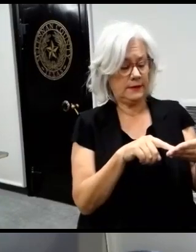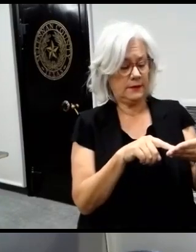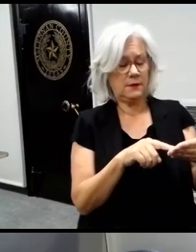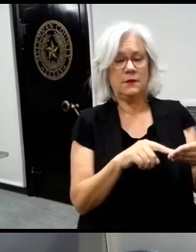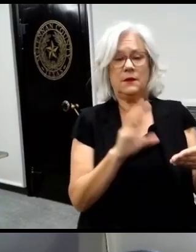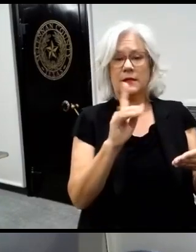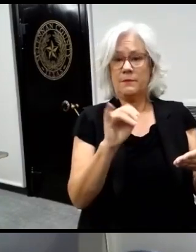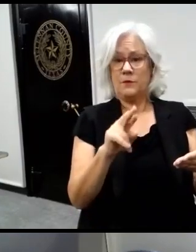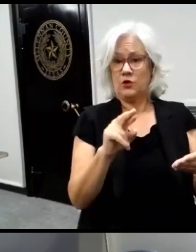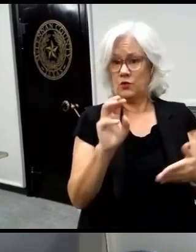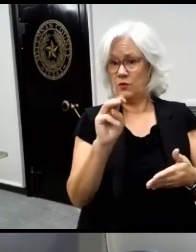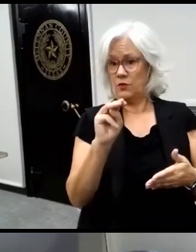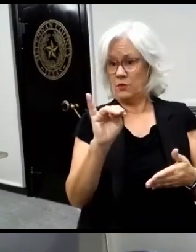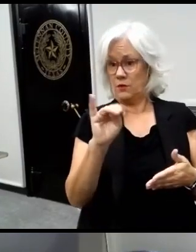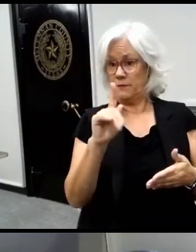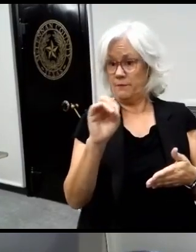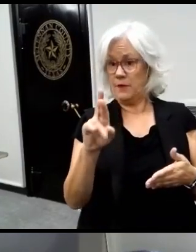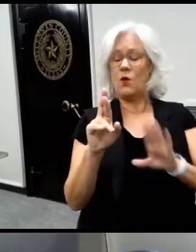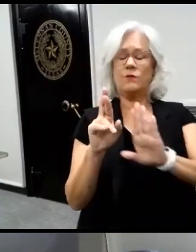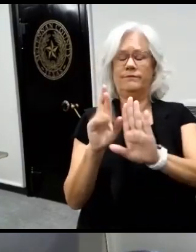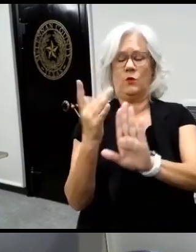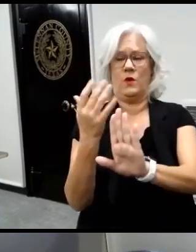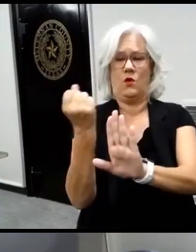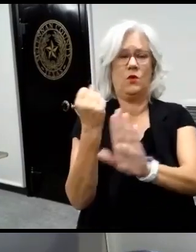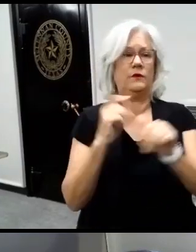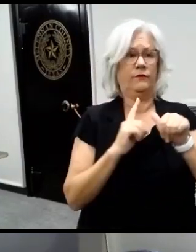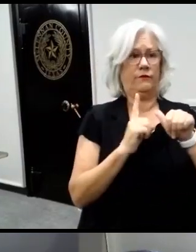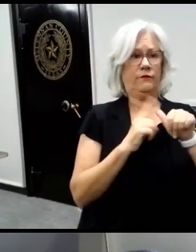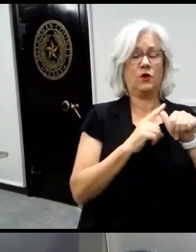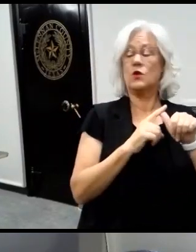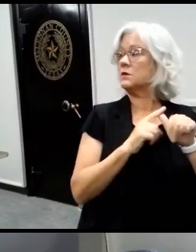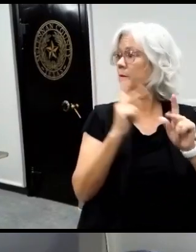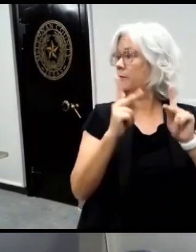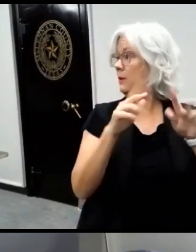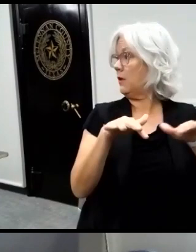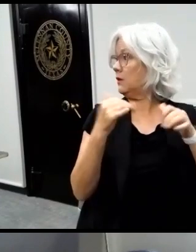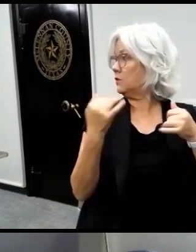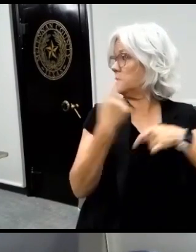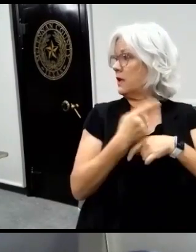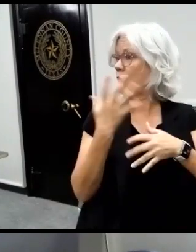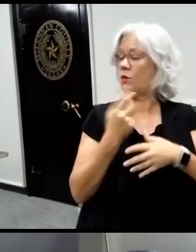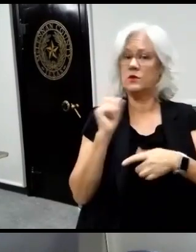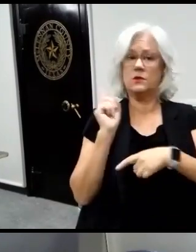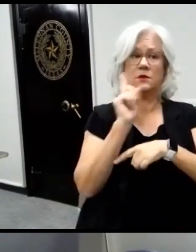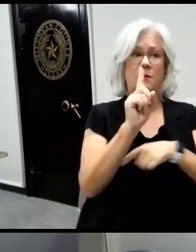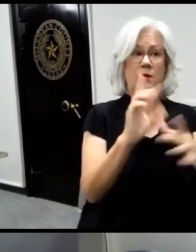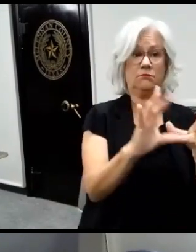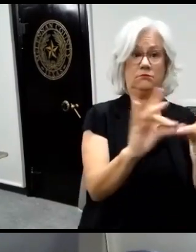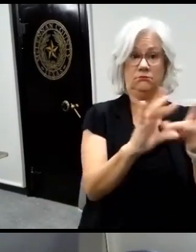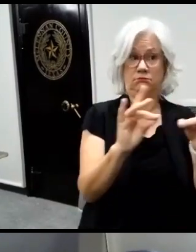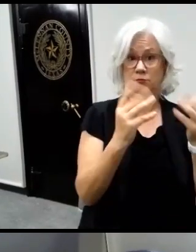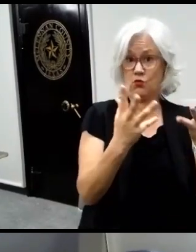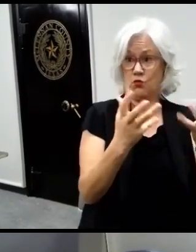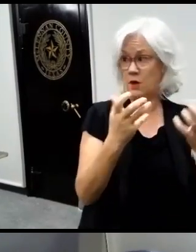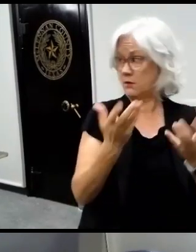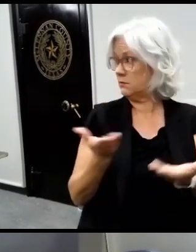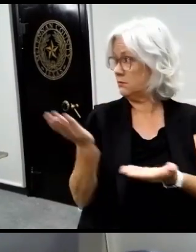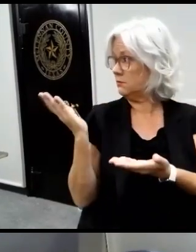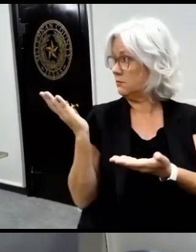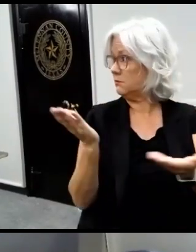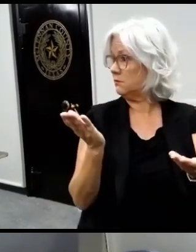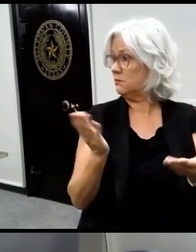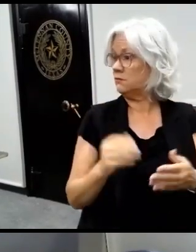Commissioner Miller, first of all, is there anyone in the audience to make public comments to the court on business